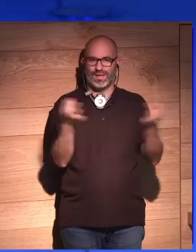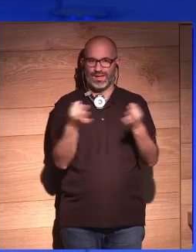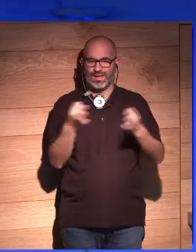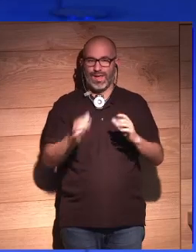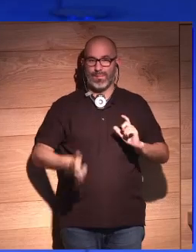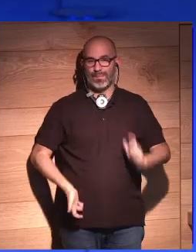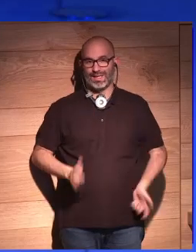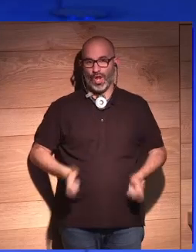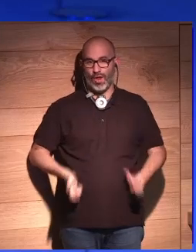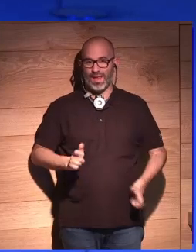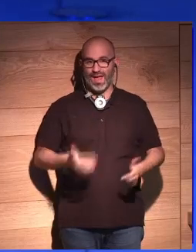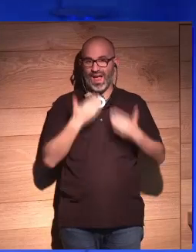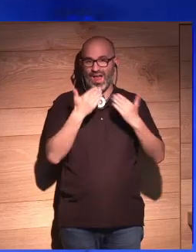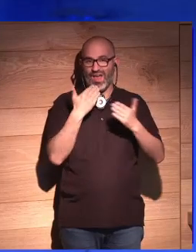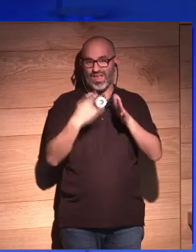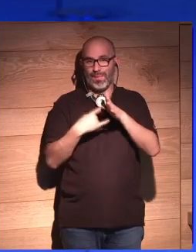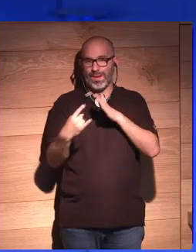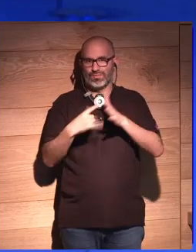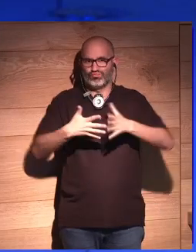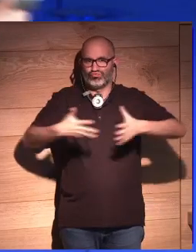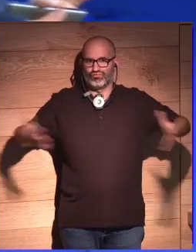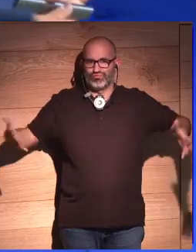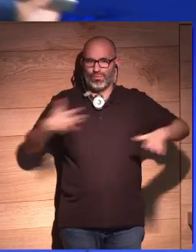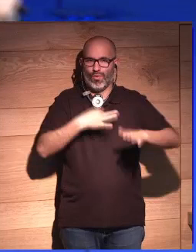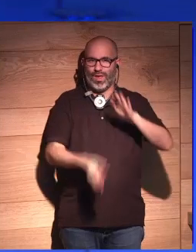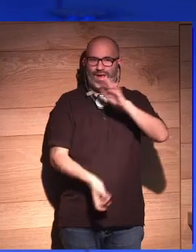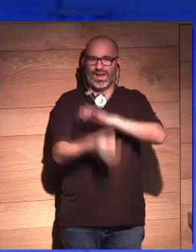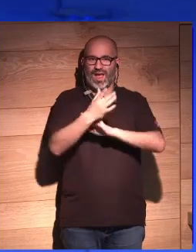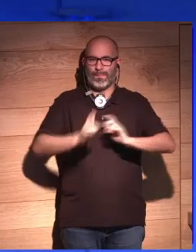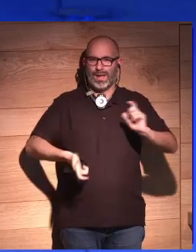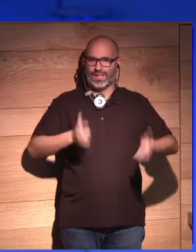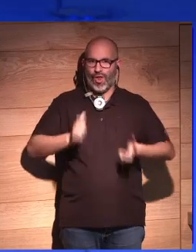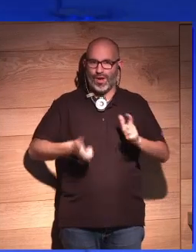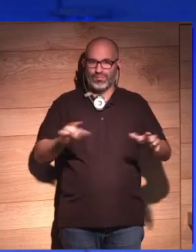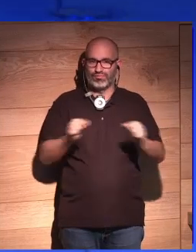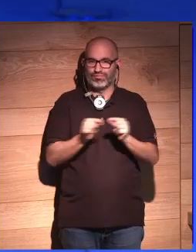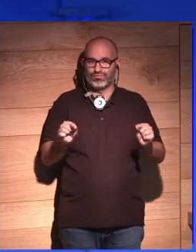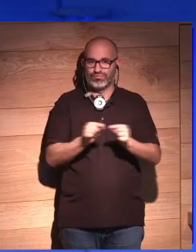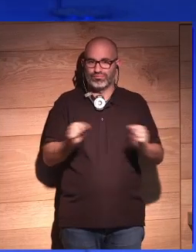like very interesting ways of like stretching how you tell a story.